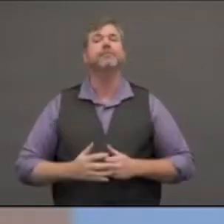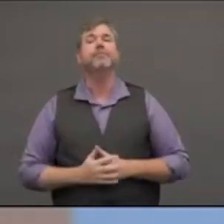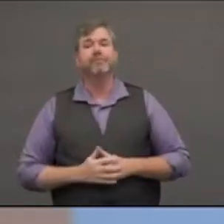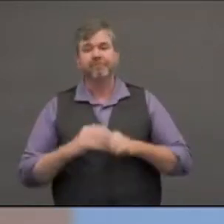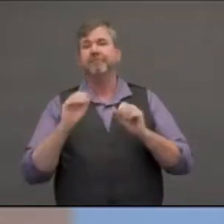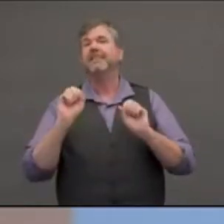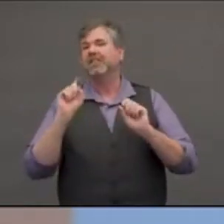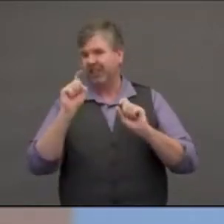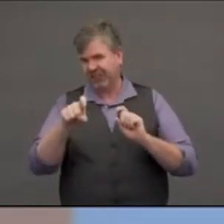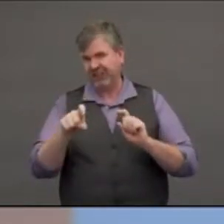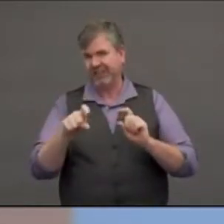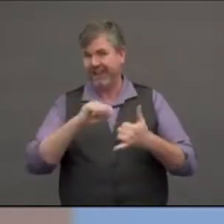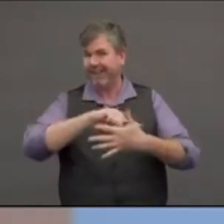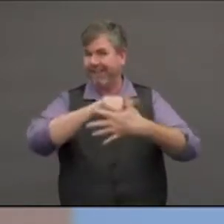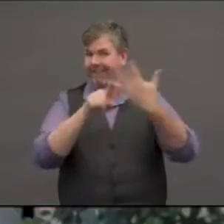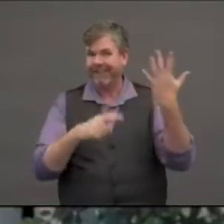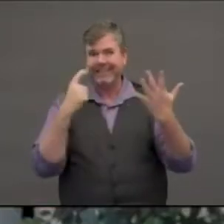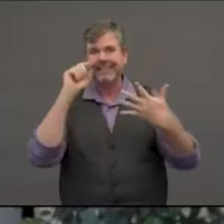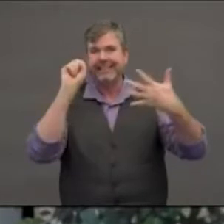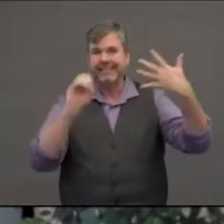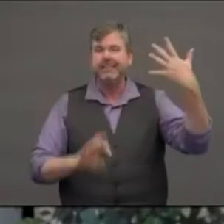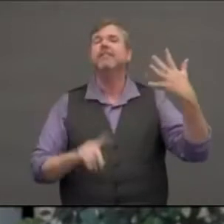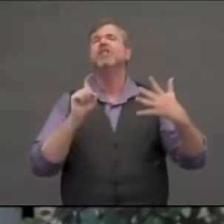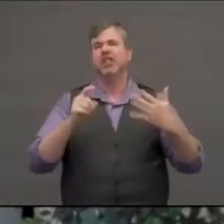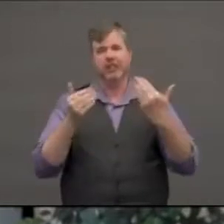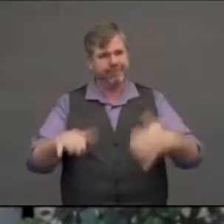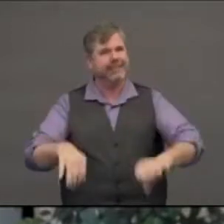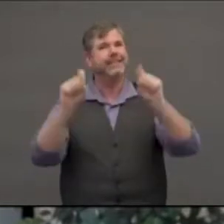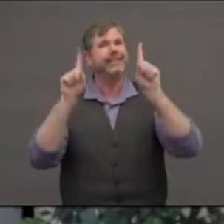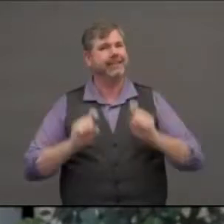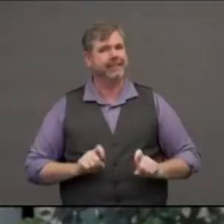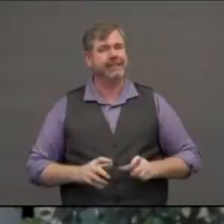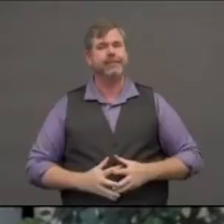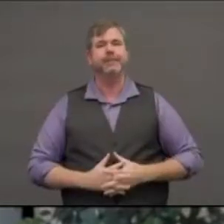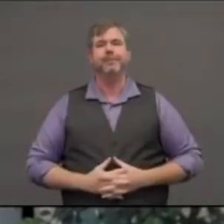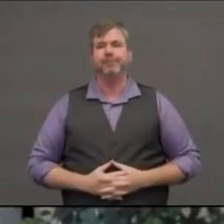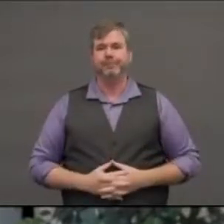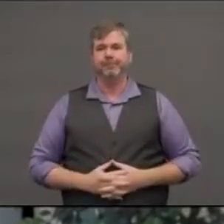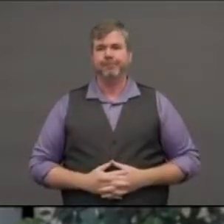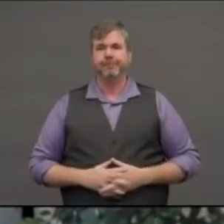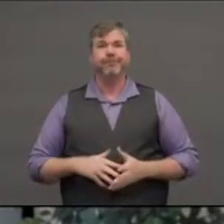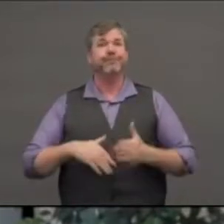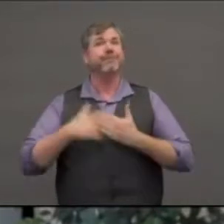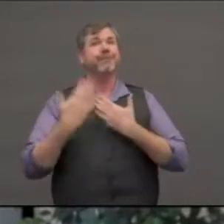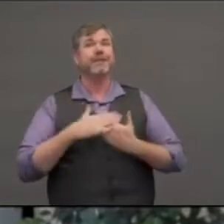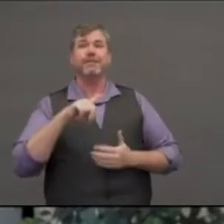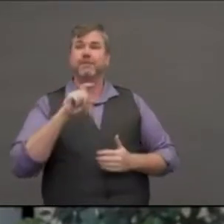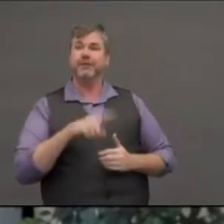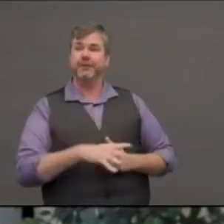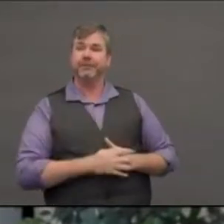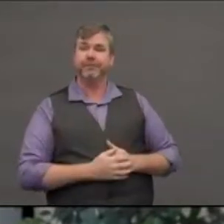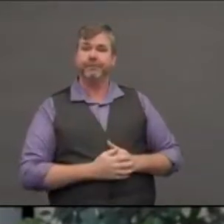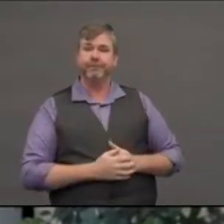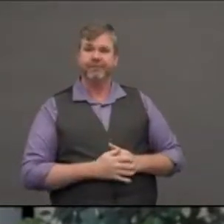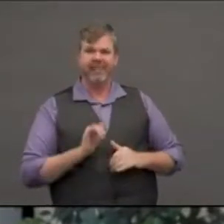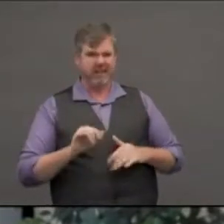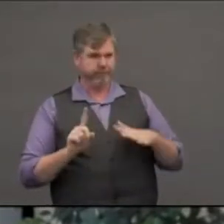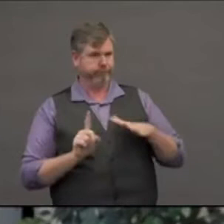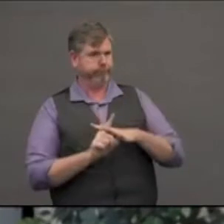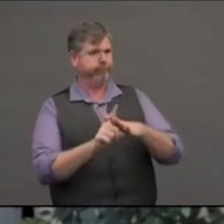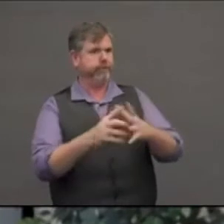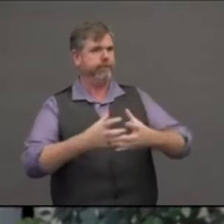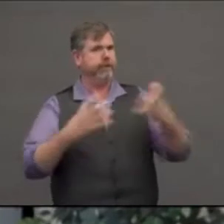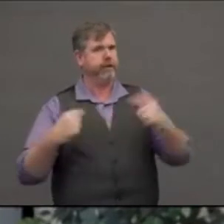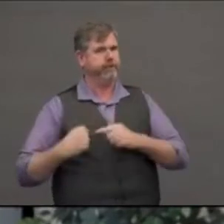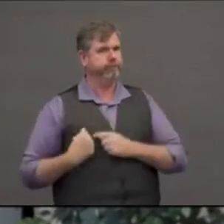because they are in a very high risk field. This question has been coming to us a lot over the past few weeks. How long